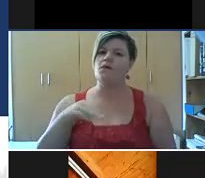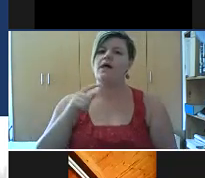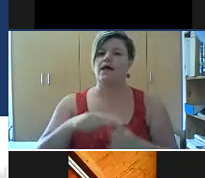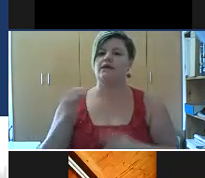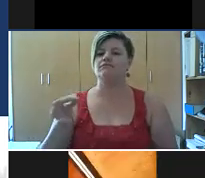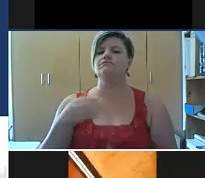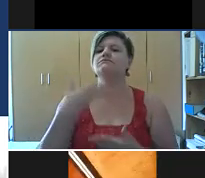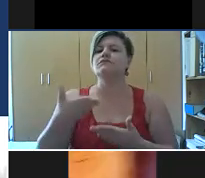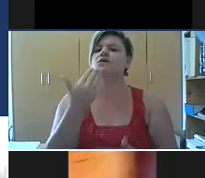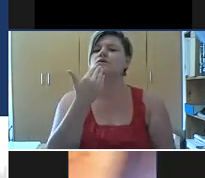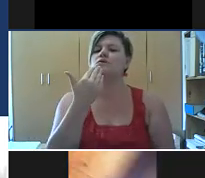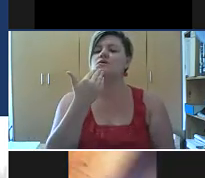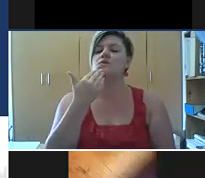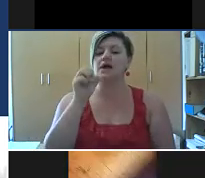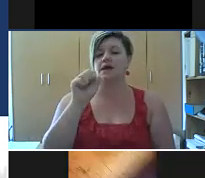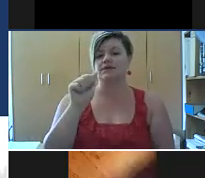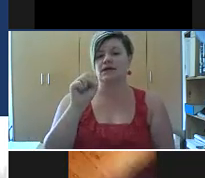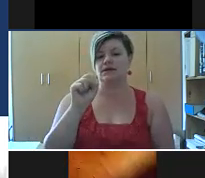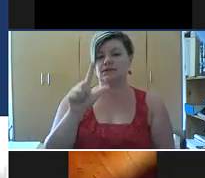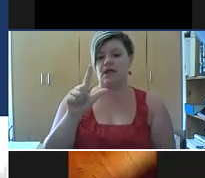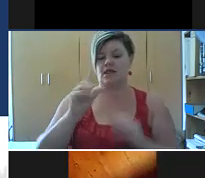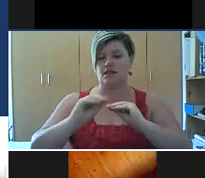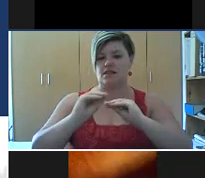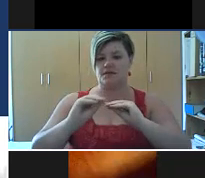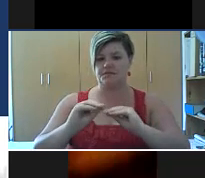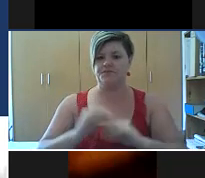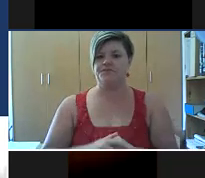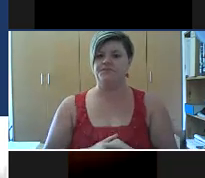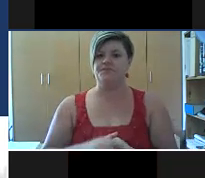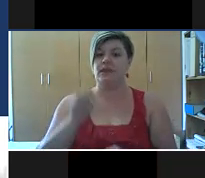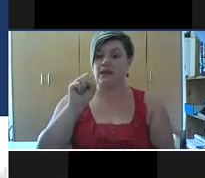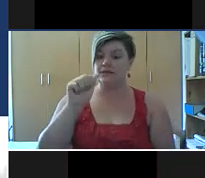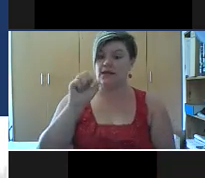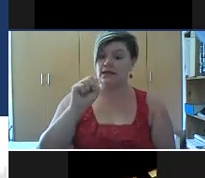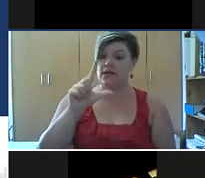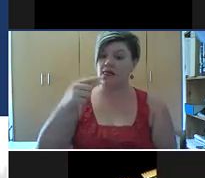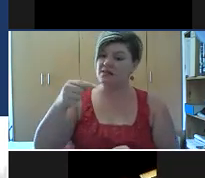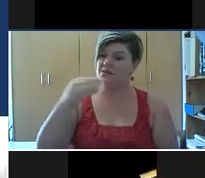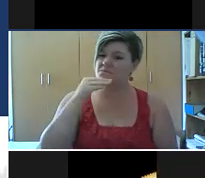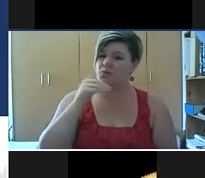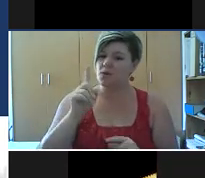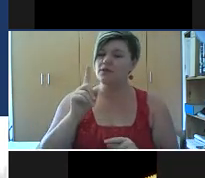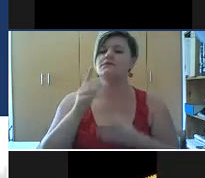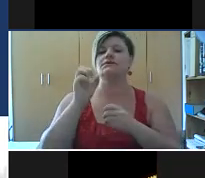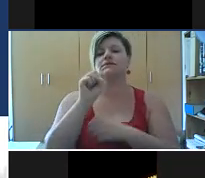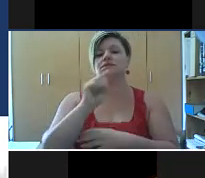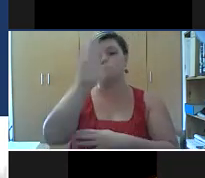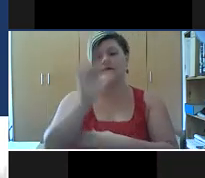our SASL trainers to you. SASL is short for South African Sign